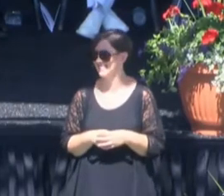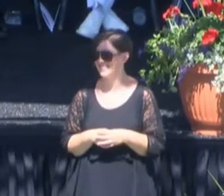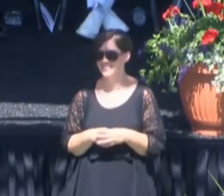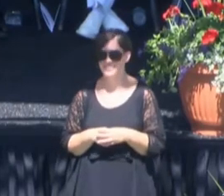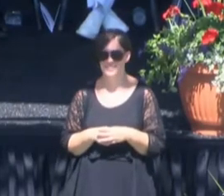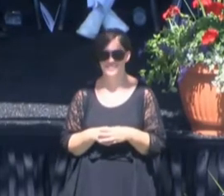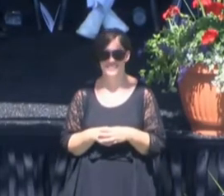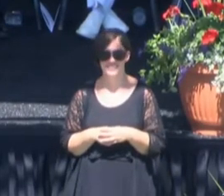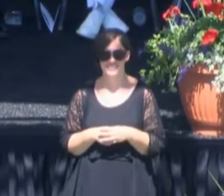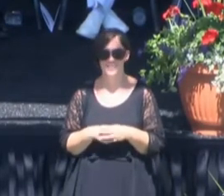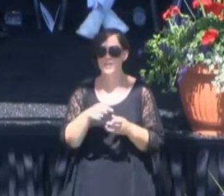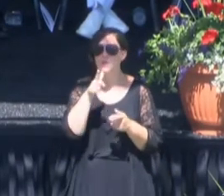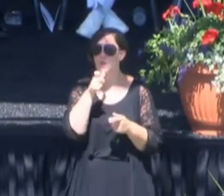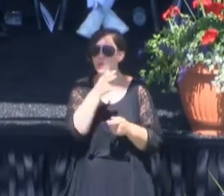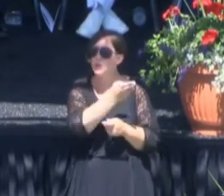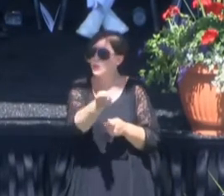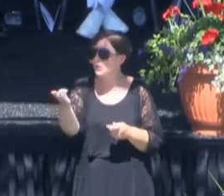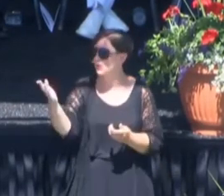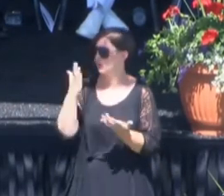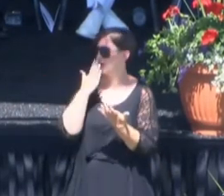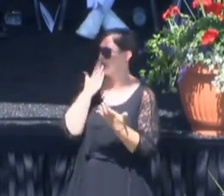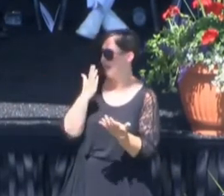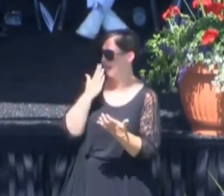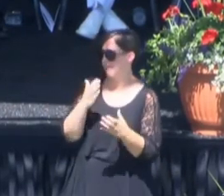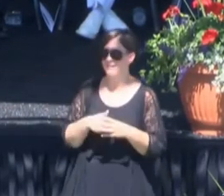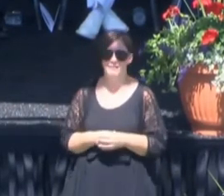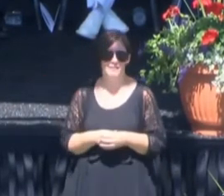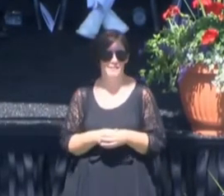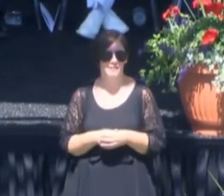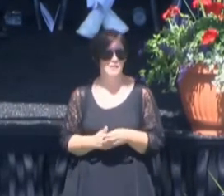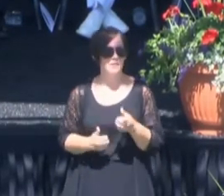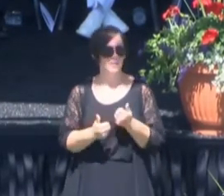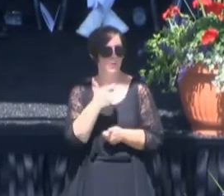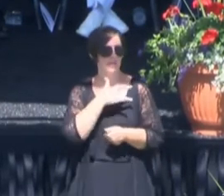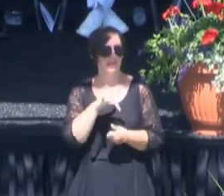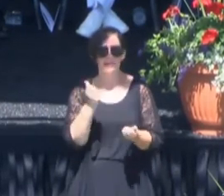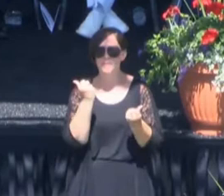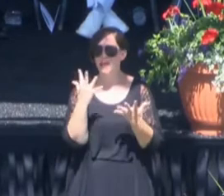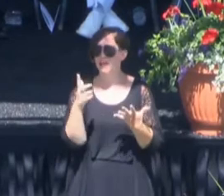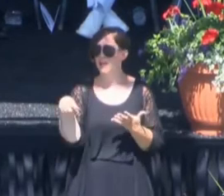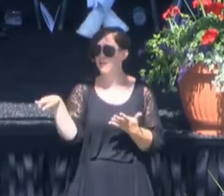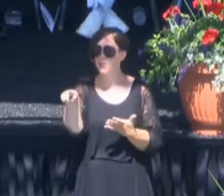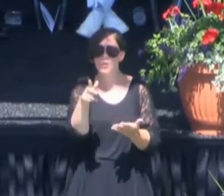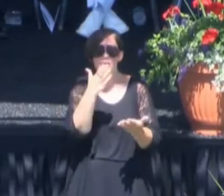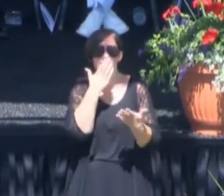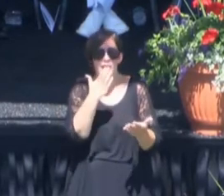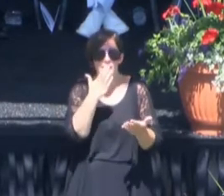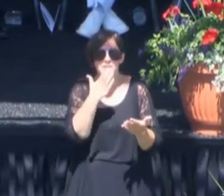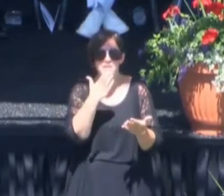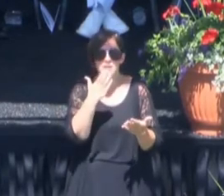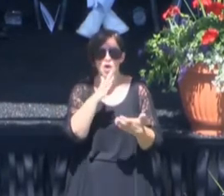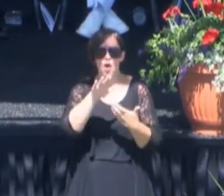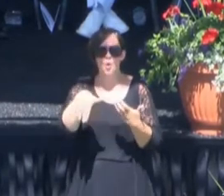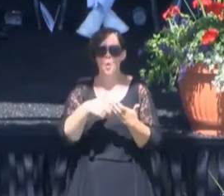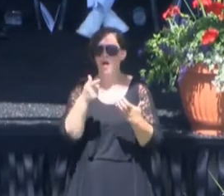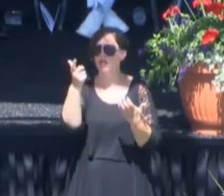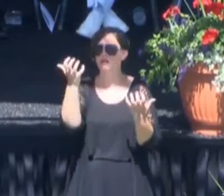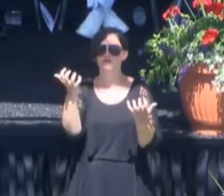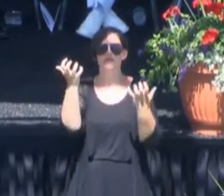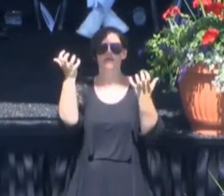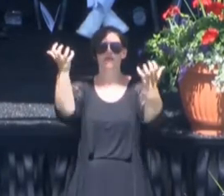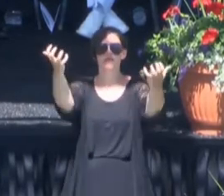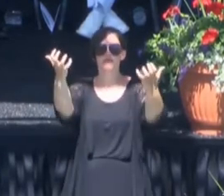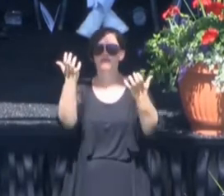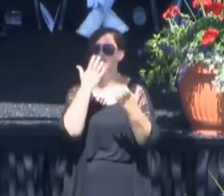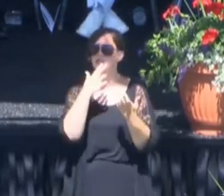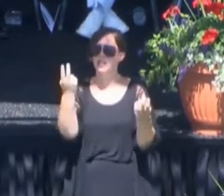Who does your thanks go to? But most likely, many of those people are sitting in those stands right behind you guys. Take a minute. Let's